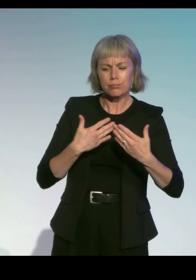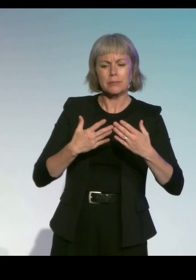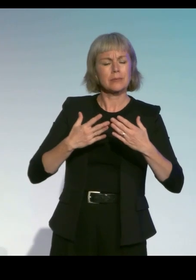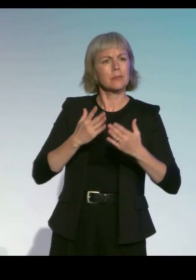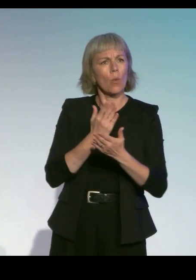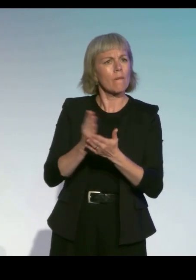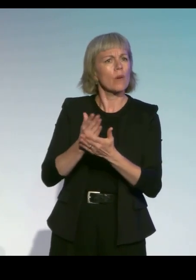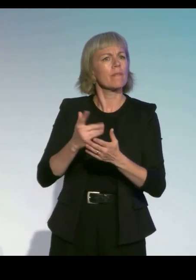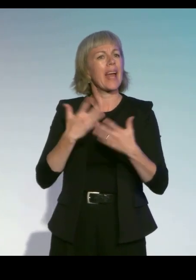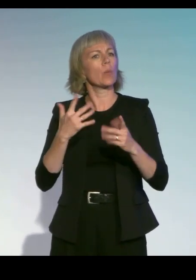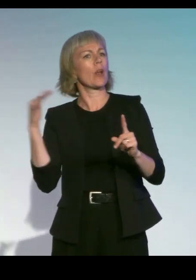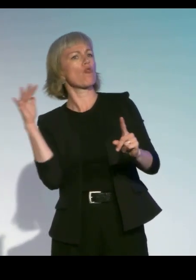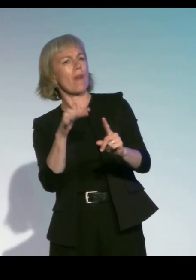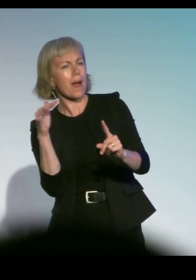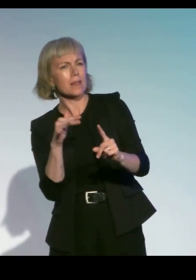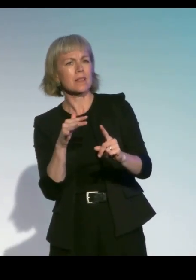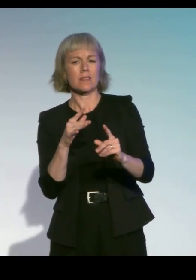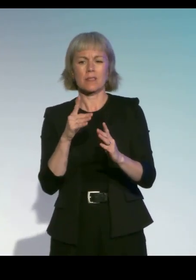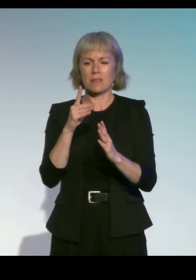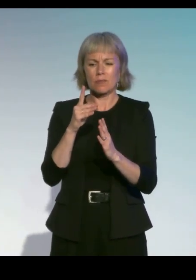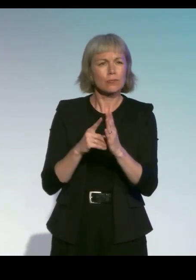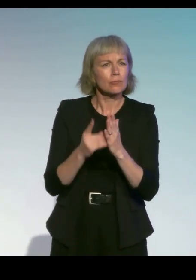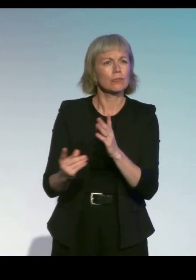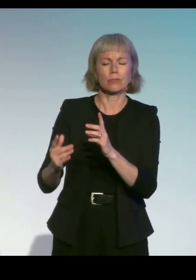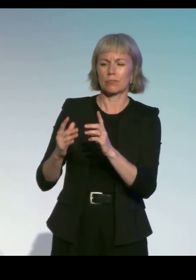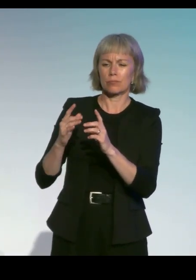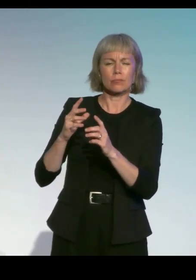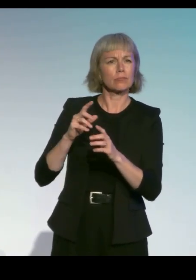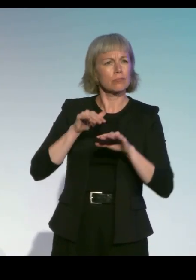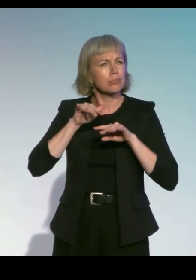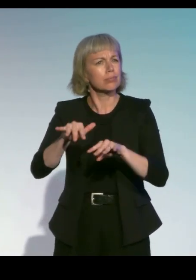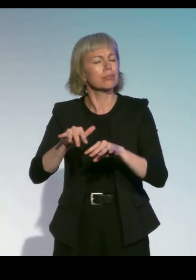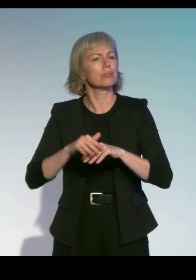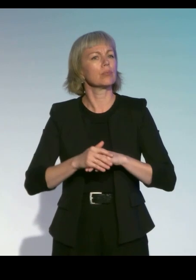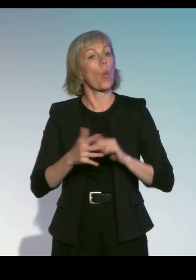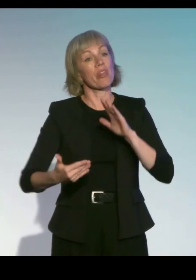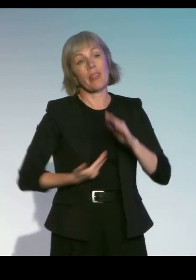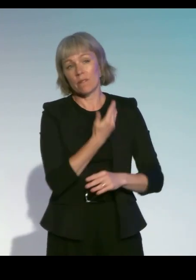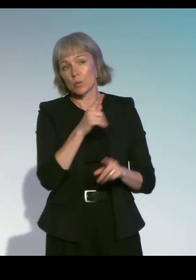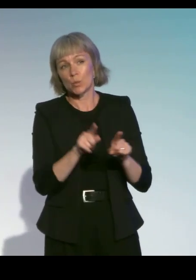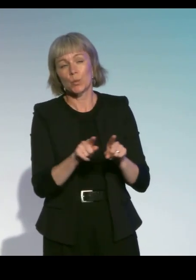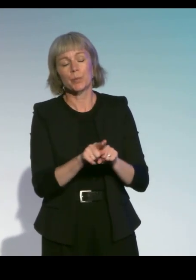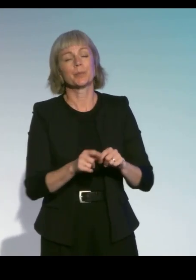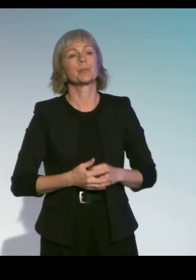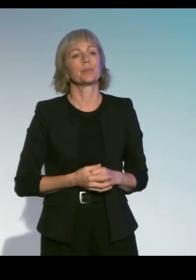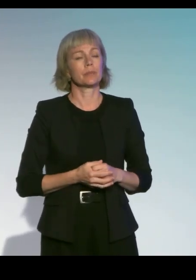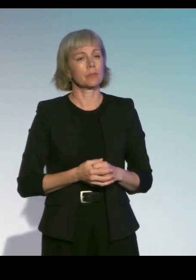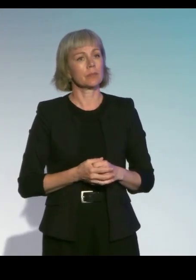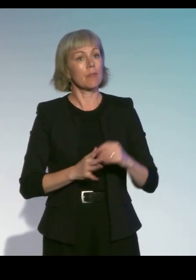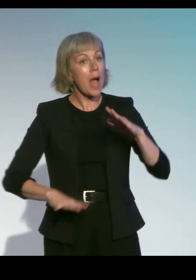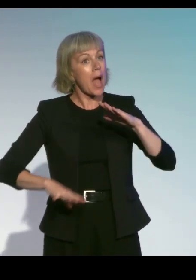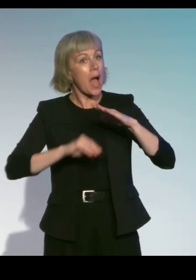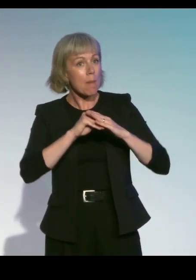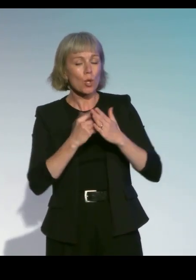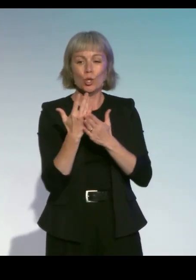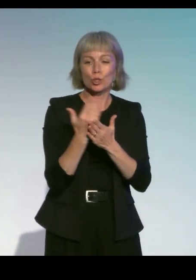abuse, malicious flagging, sexual racism, the theft of sexual content. So we put forward that the uploading and the sharing and the